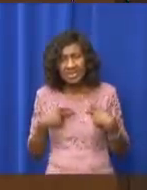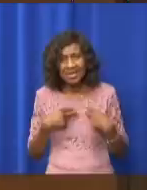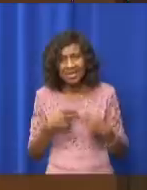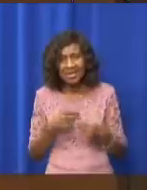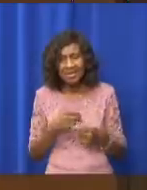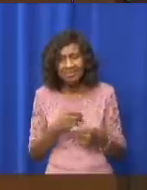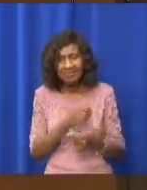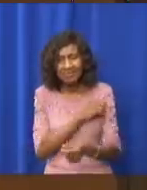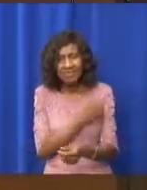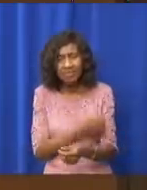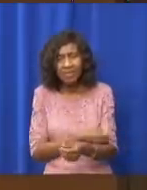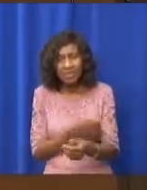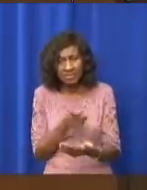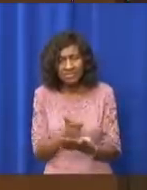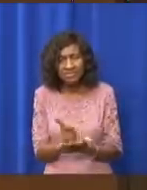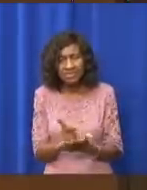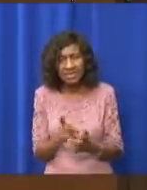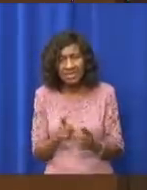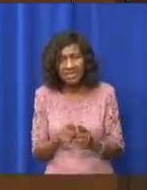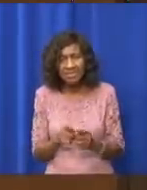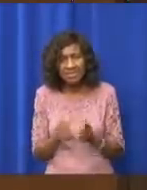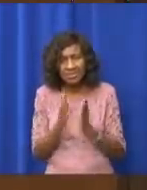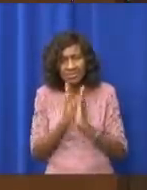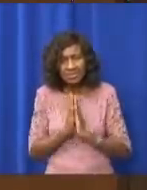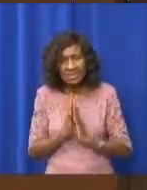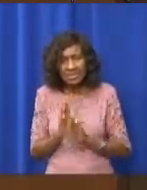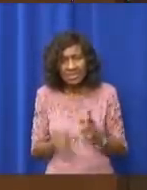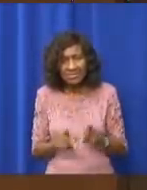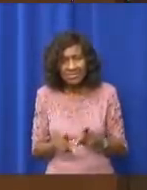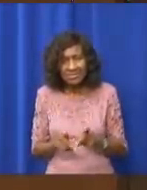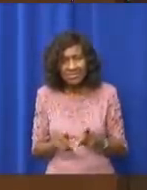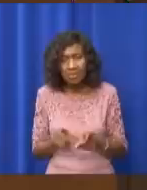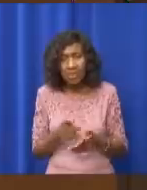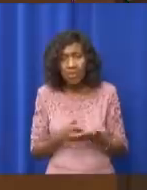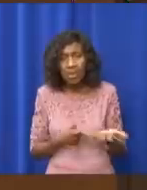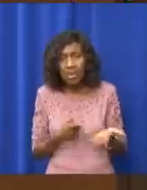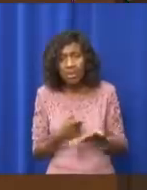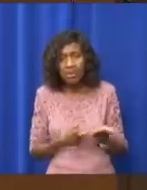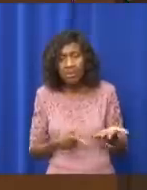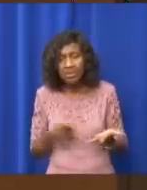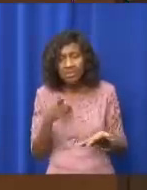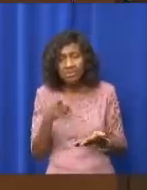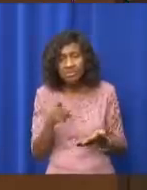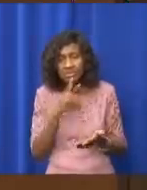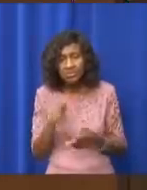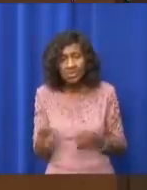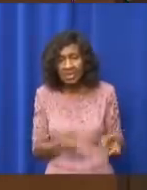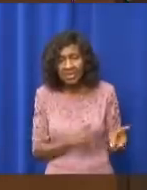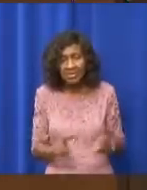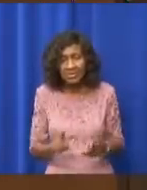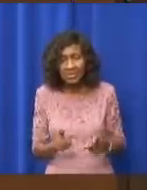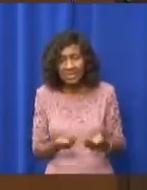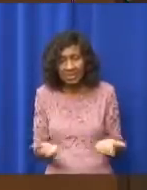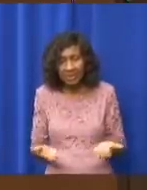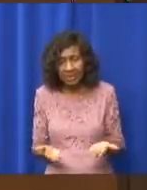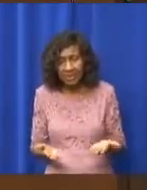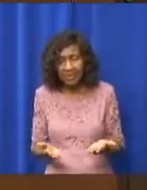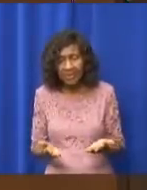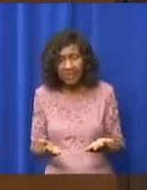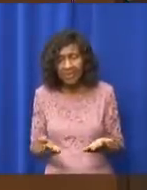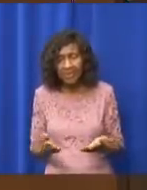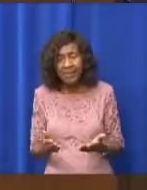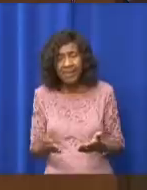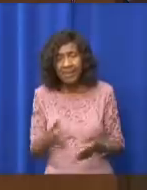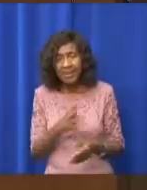persons, to establish the legitimacy of their business, to ensure that it's on a proper letter day, and to the test